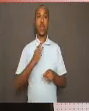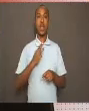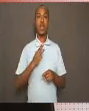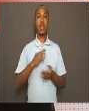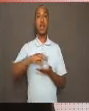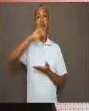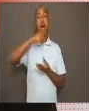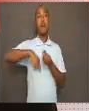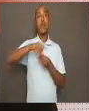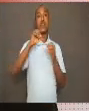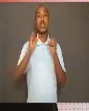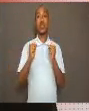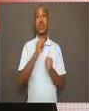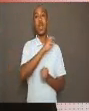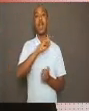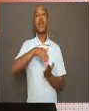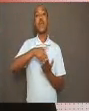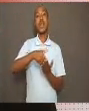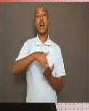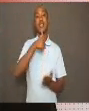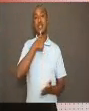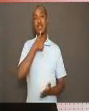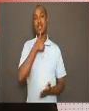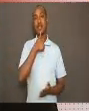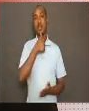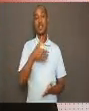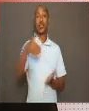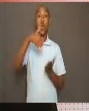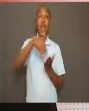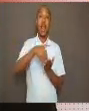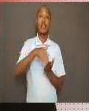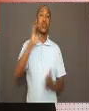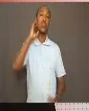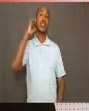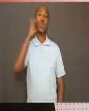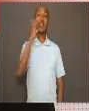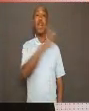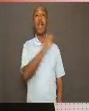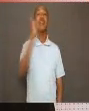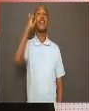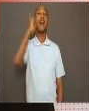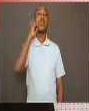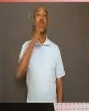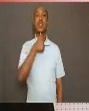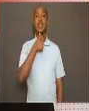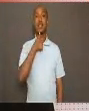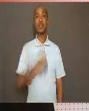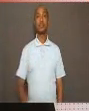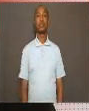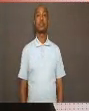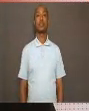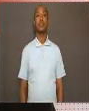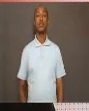Today, we learned about strong and weak acids, as well as concentrated and